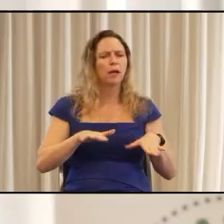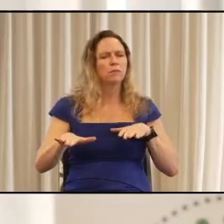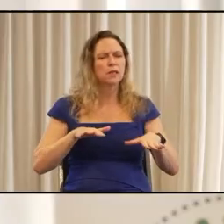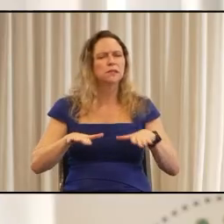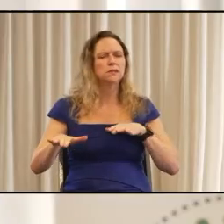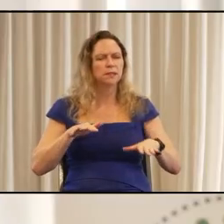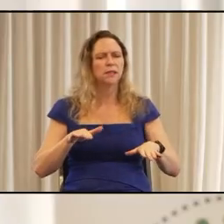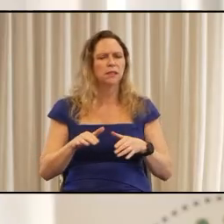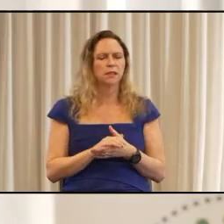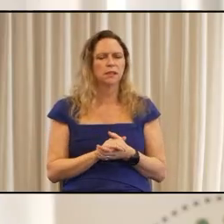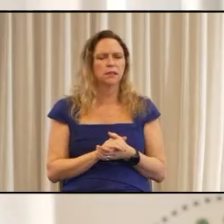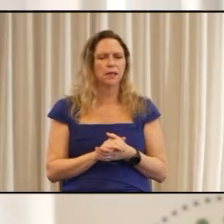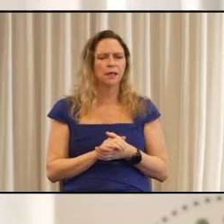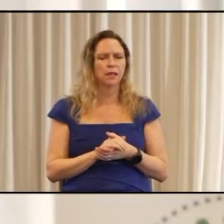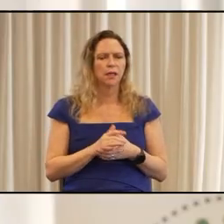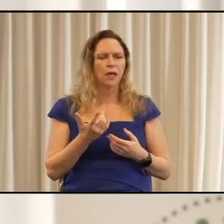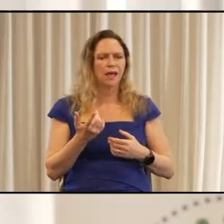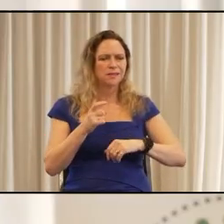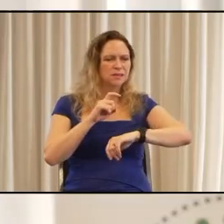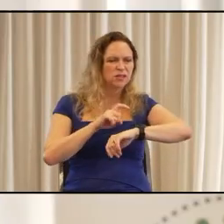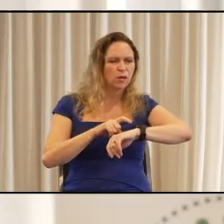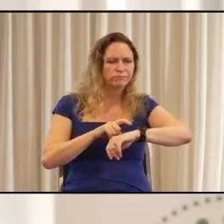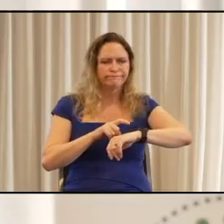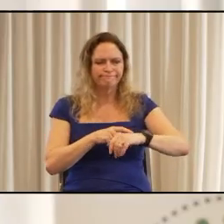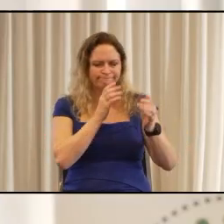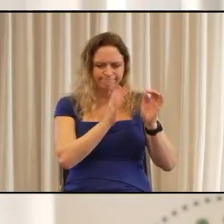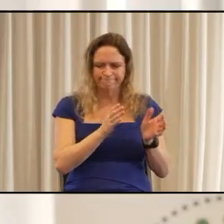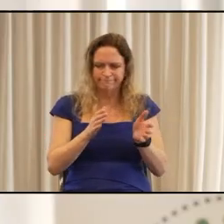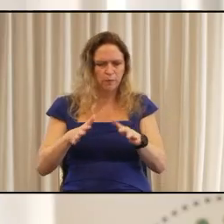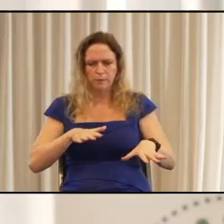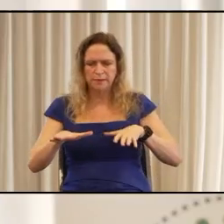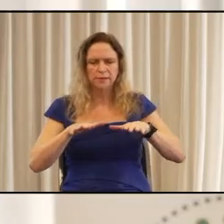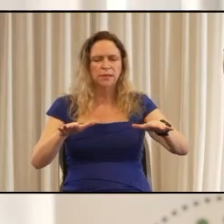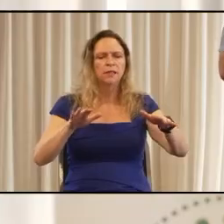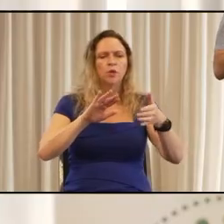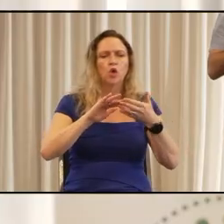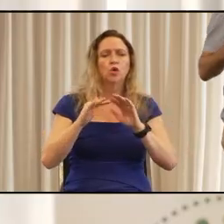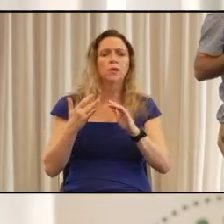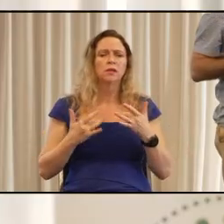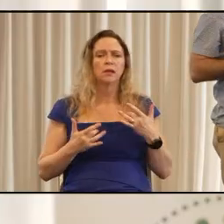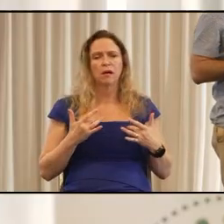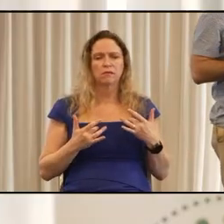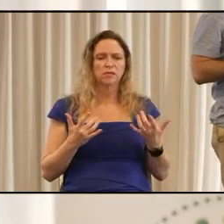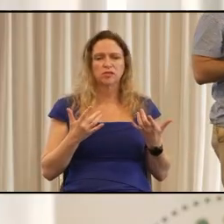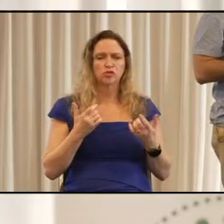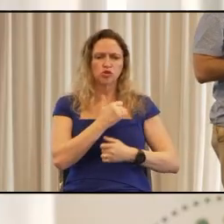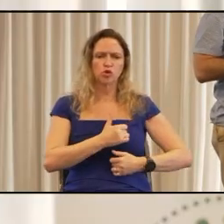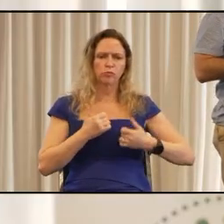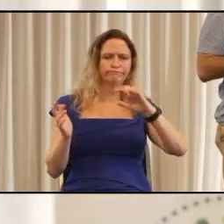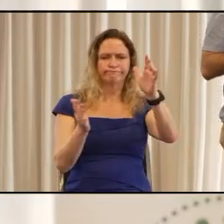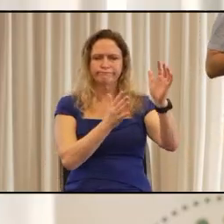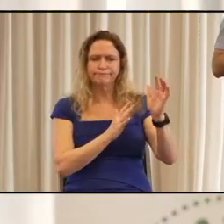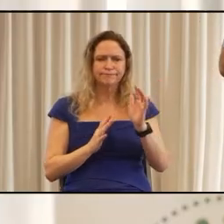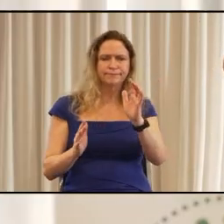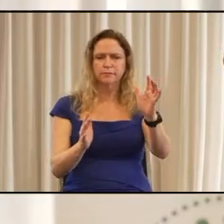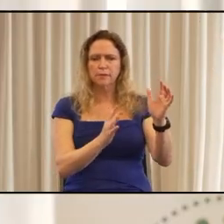from less about enjoying the time and a very rigid structure, whereas community life is more about enjoying the company of others. It